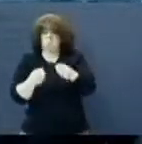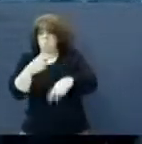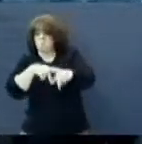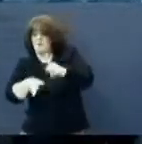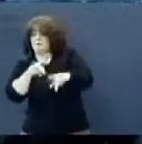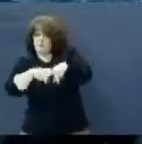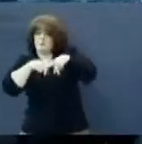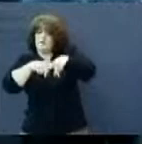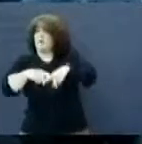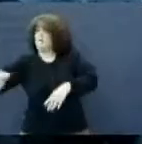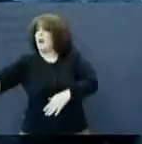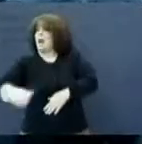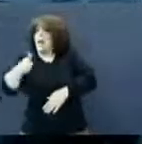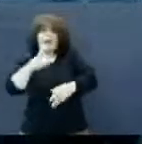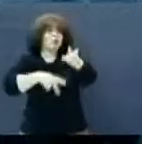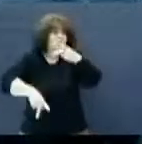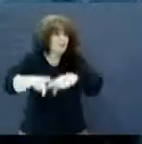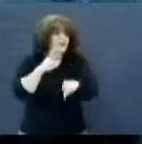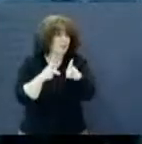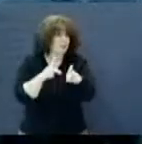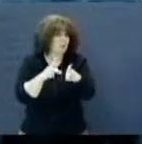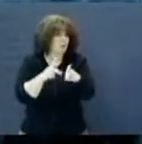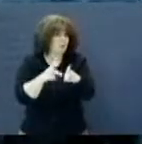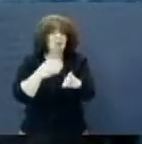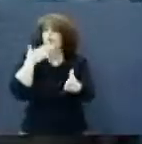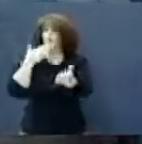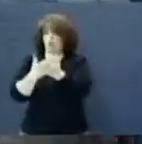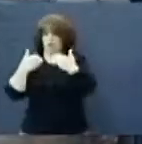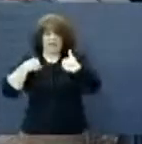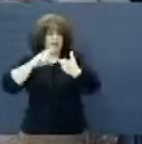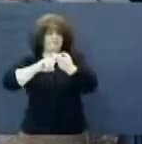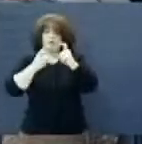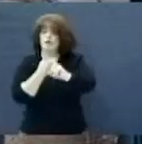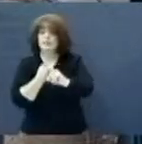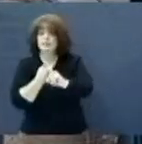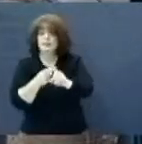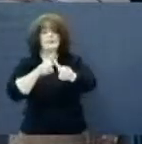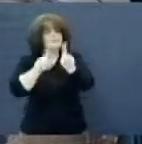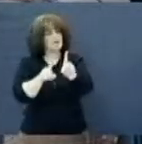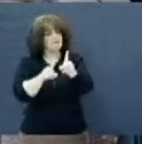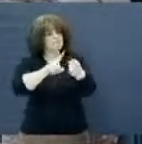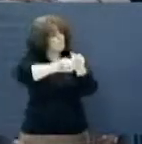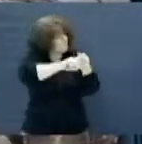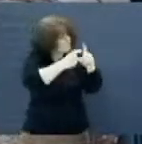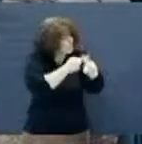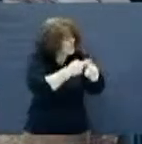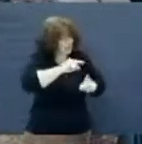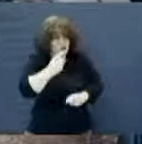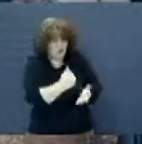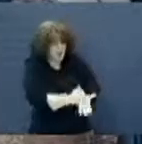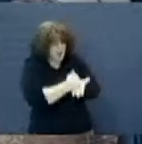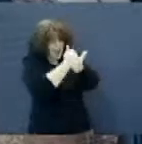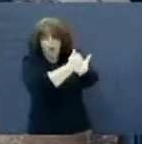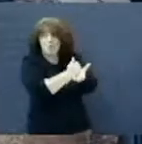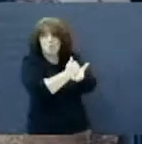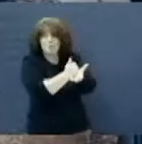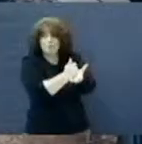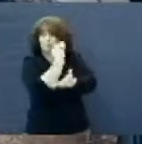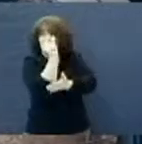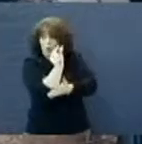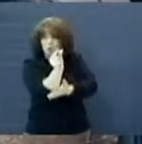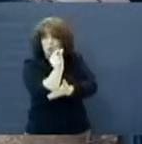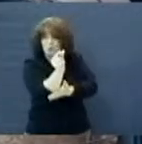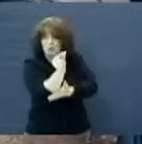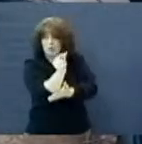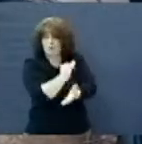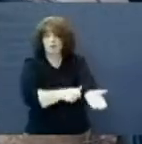you something. It's good to have friends. Somebody say amen. But a friend can only do so much. Thank God for the one that really can help